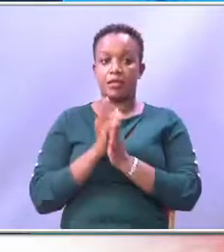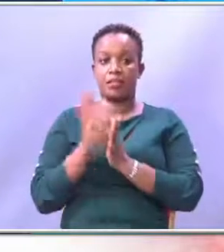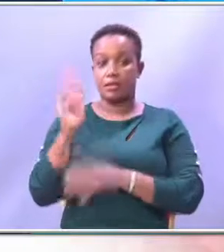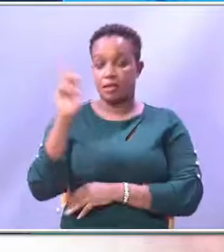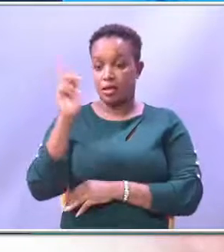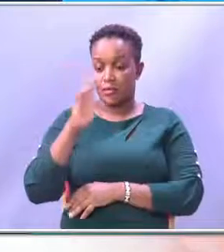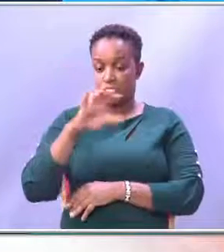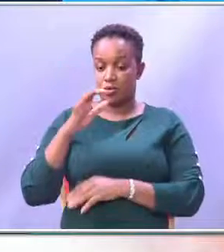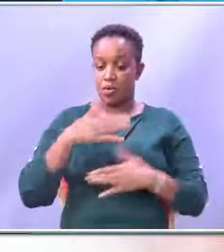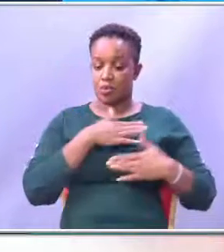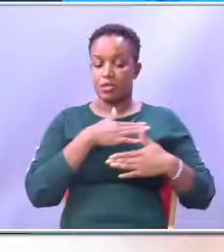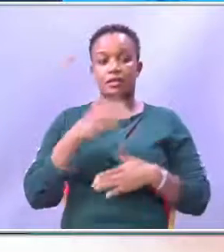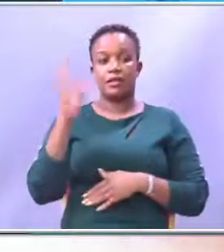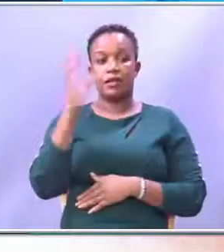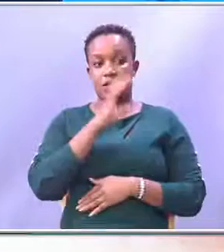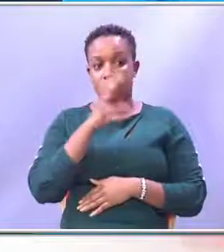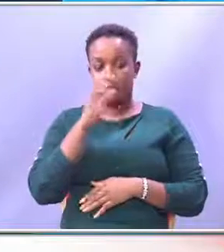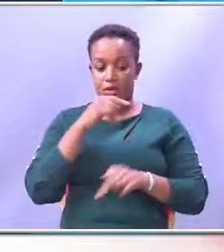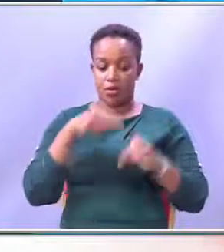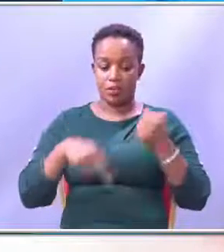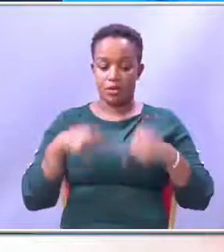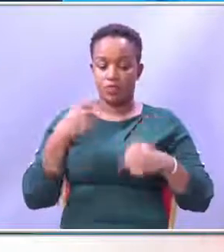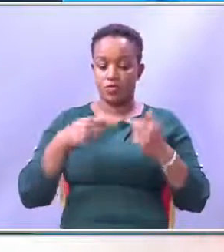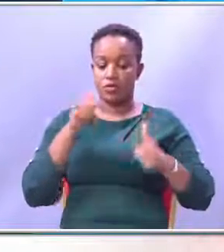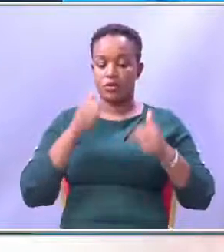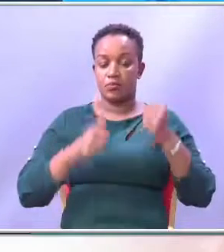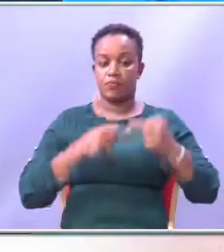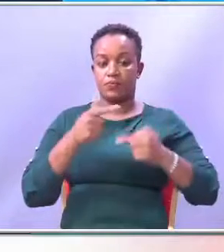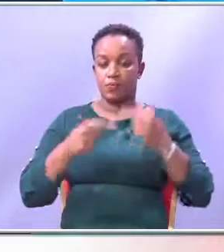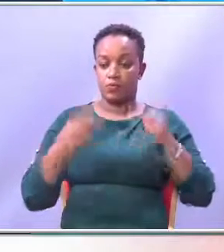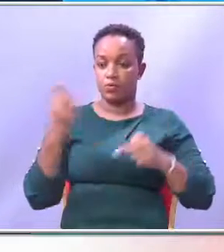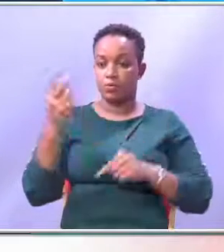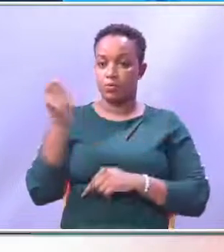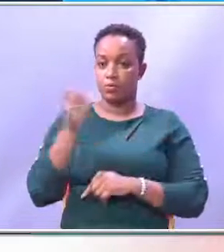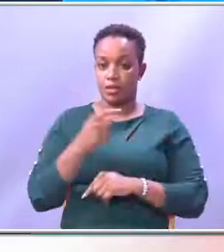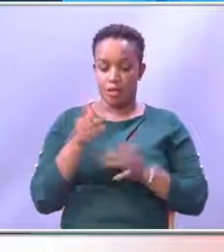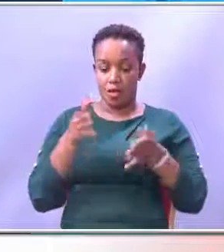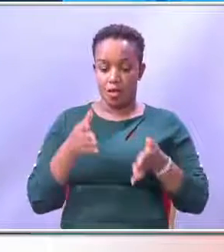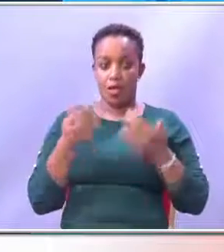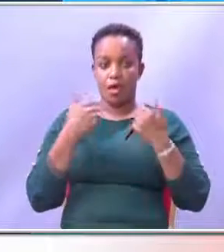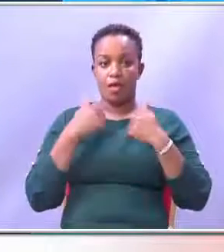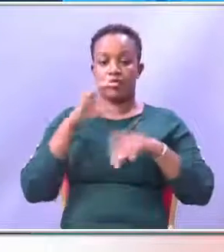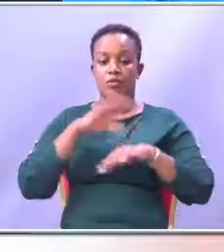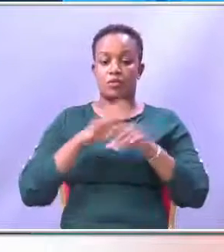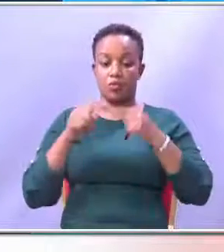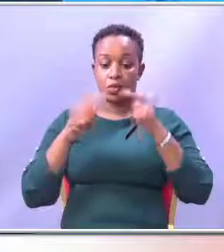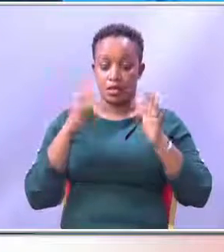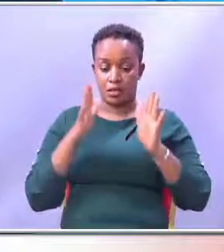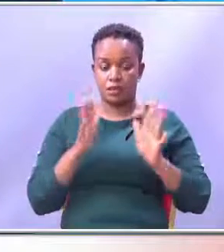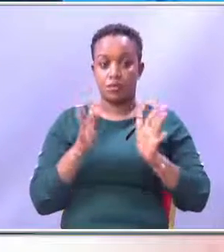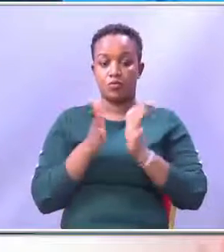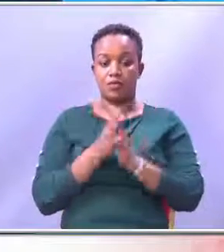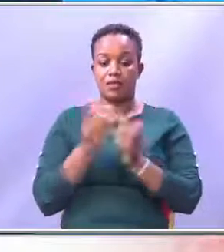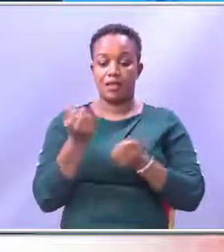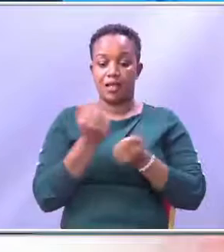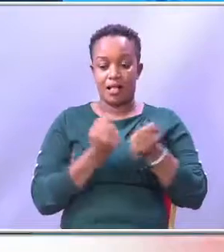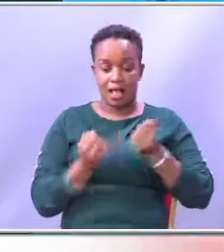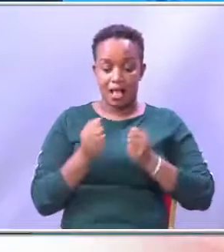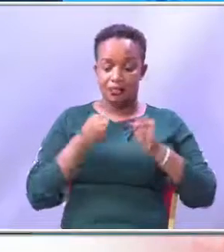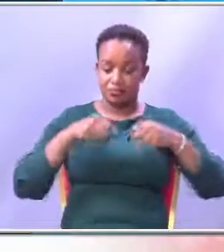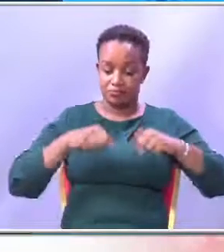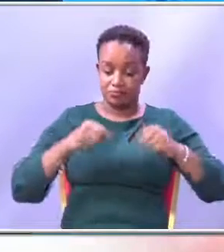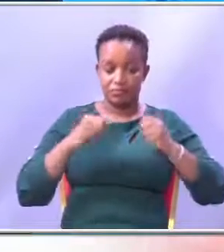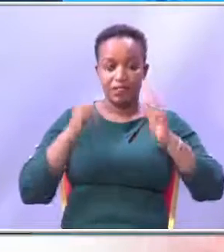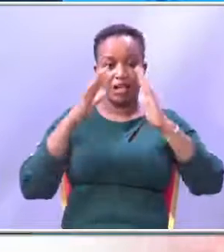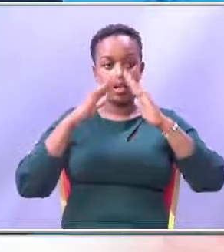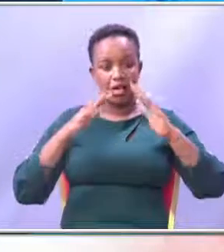of their customers. Now, the competition that has been running for 2 months now has seen several winners win items ranging from cars, motorbikes, household